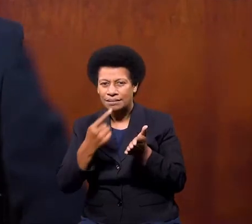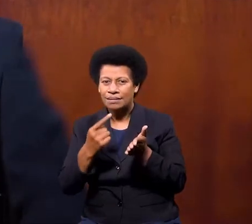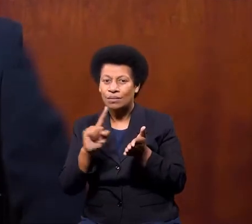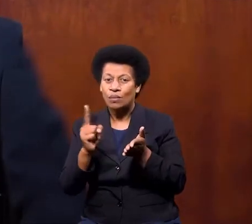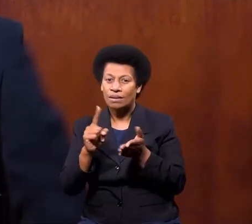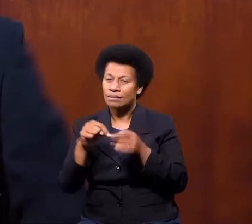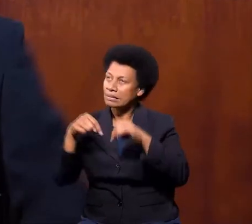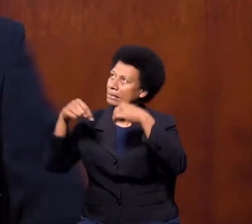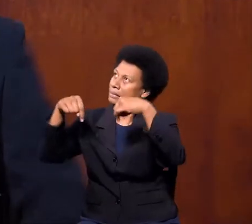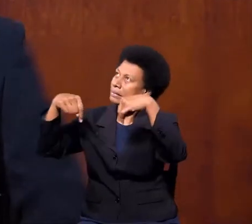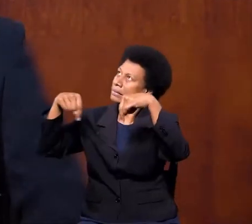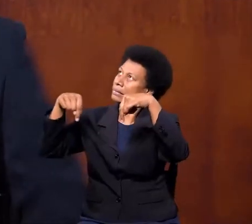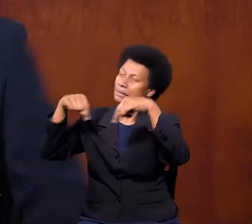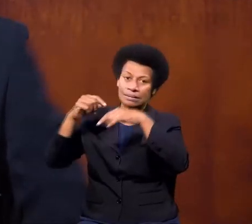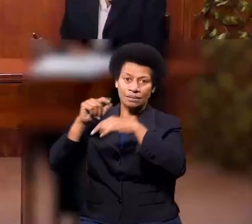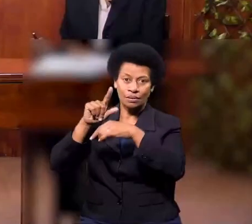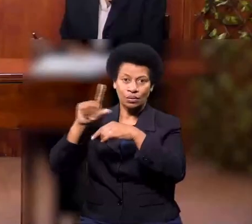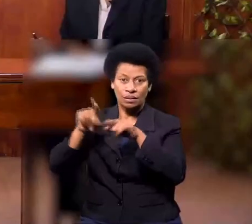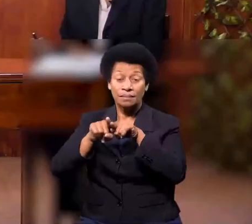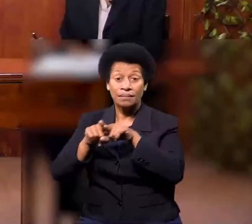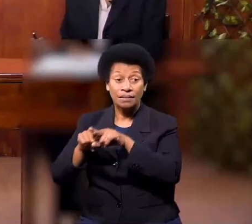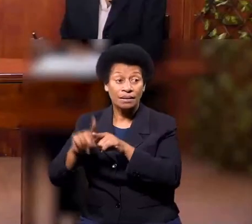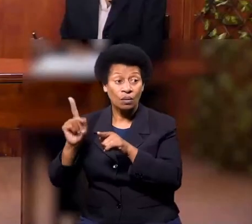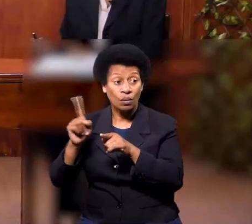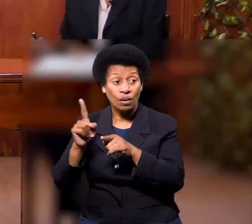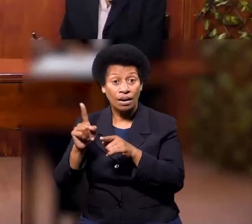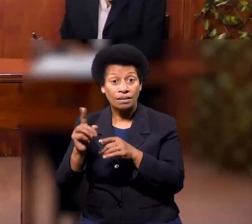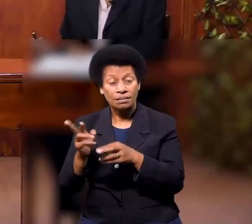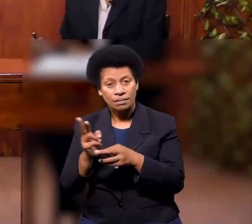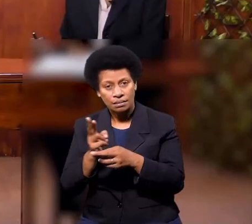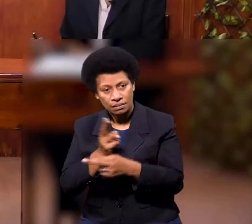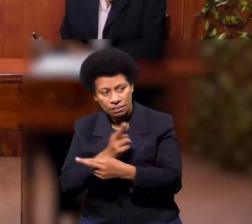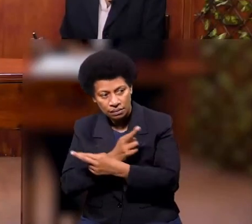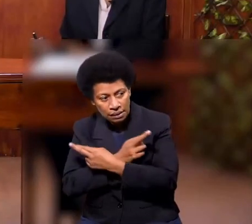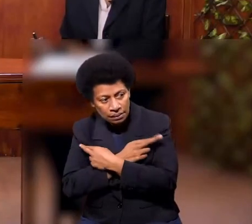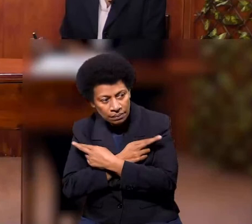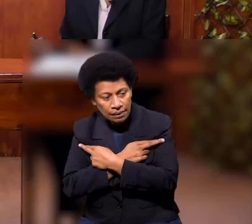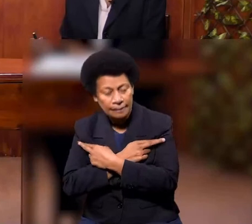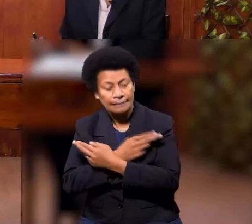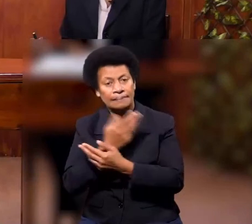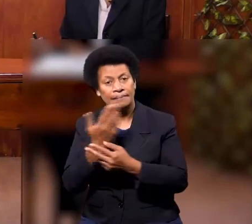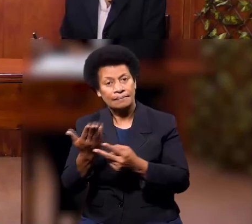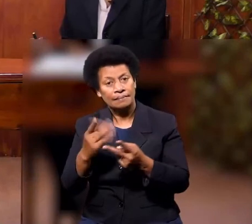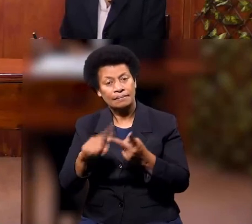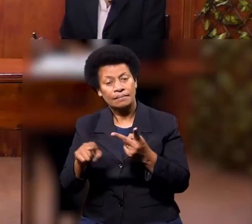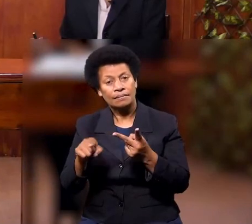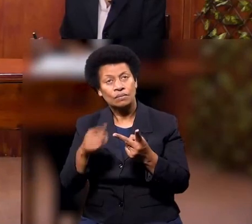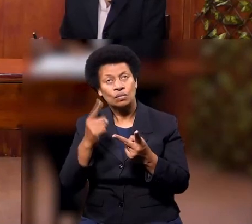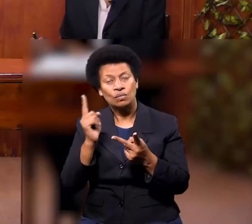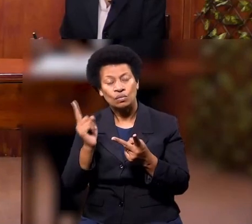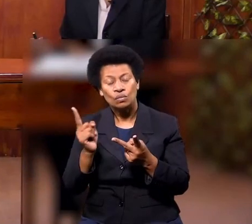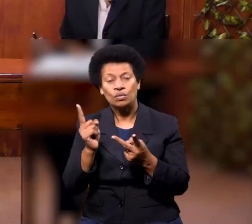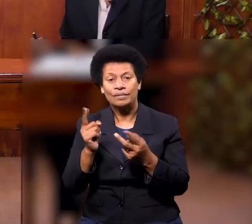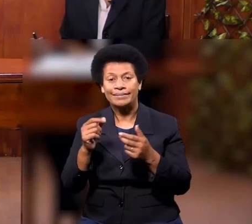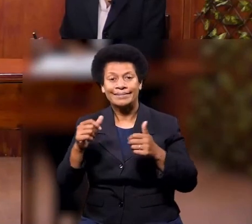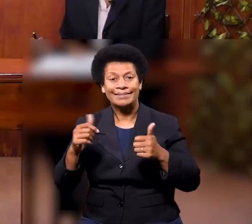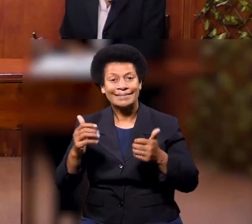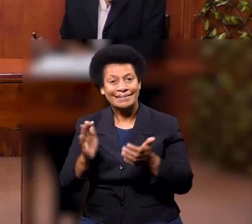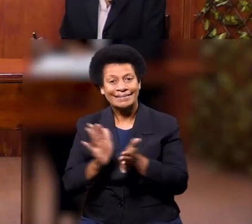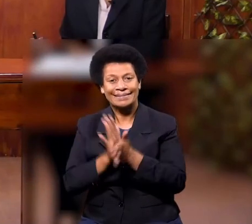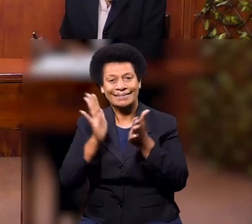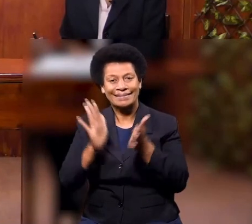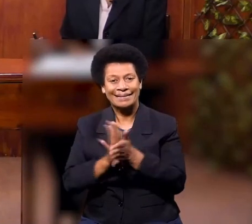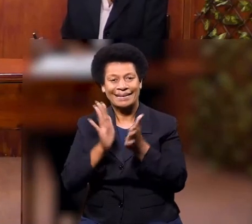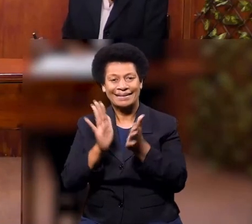fear the Lord is to come in reverence and invitation to worship with gladness and